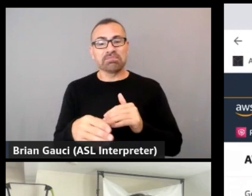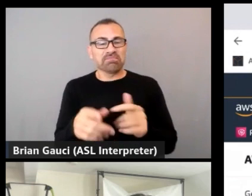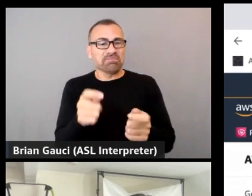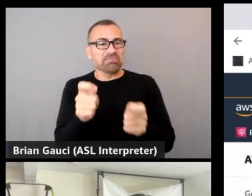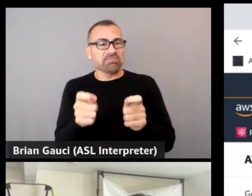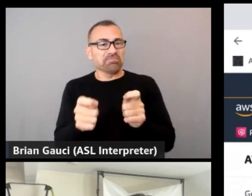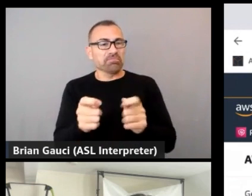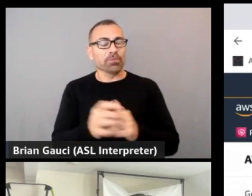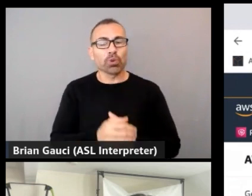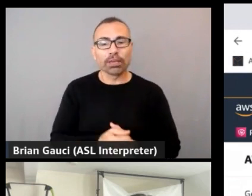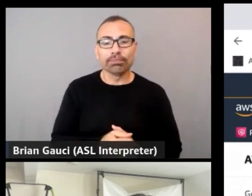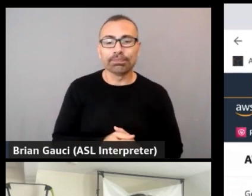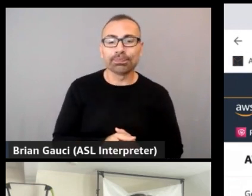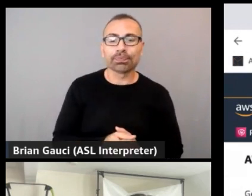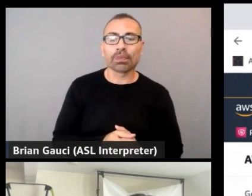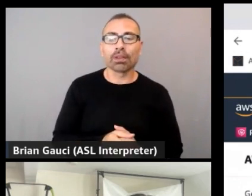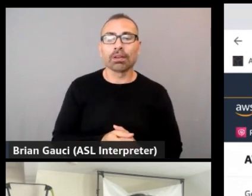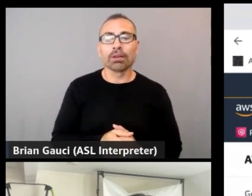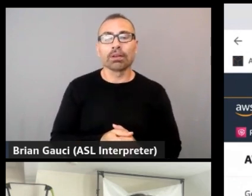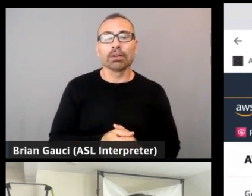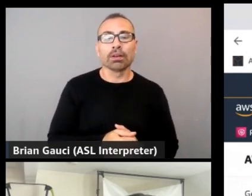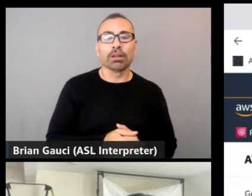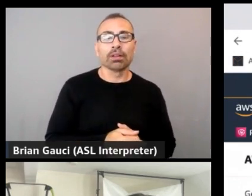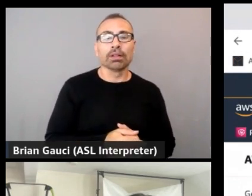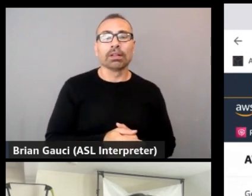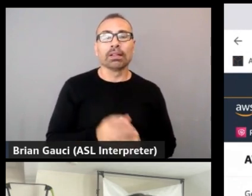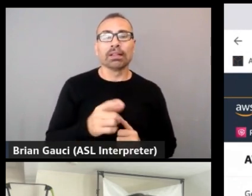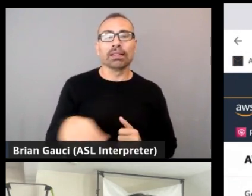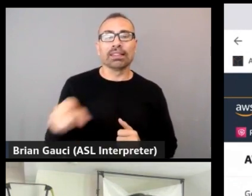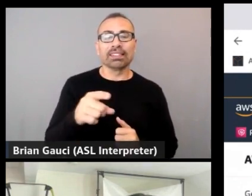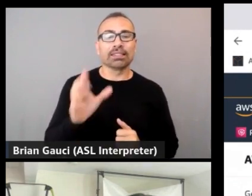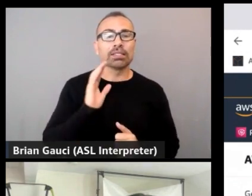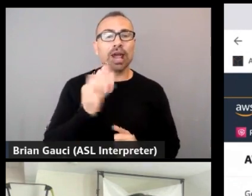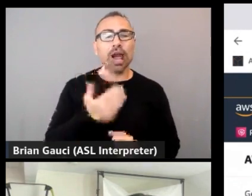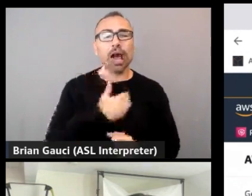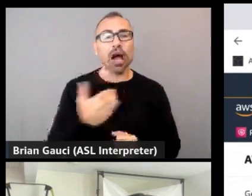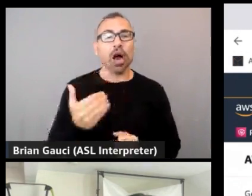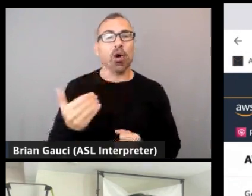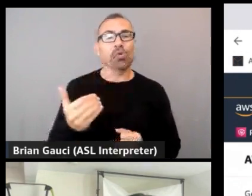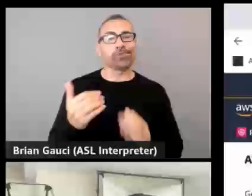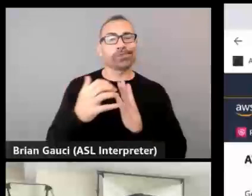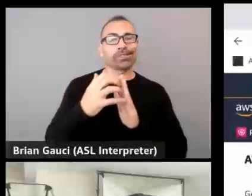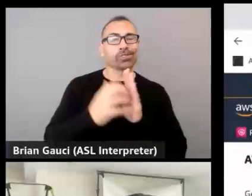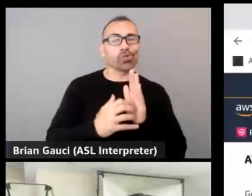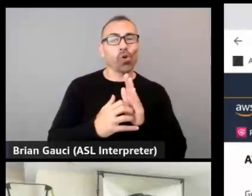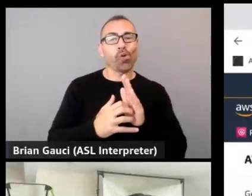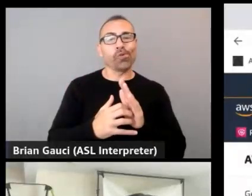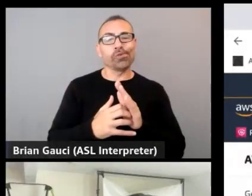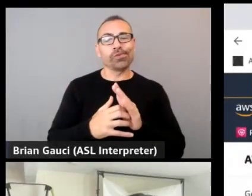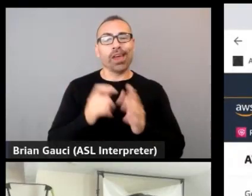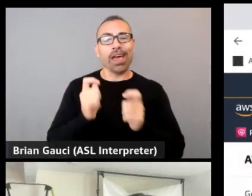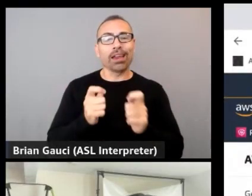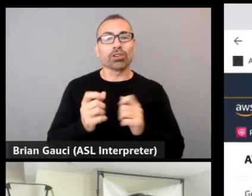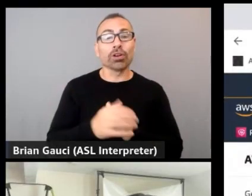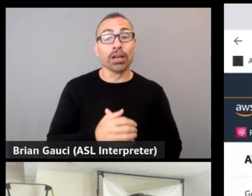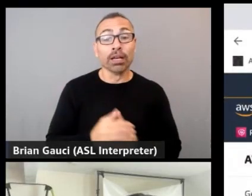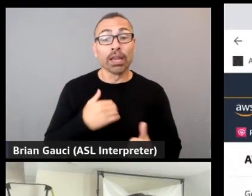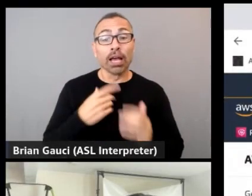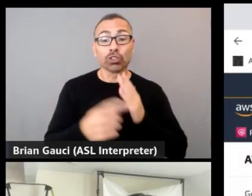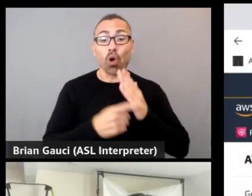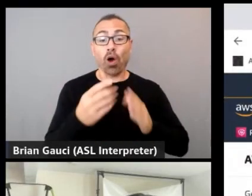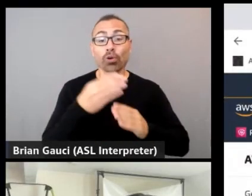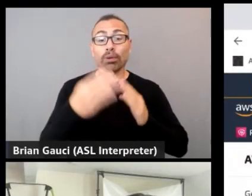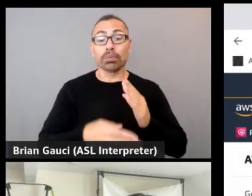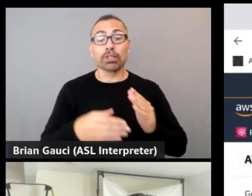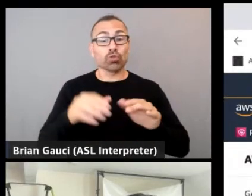this. This is our DQDL code editor, so it actually has autocomplete, and you can enter information directly in there.